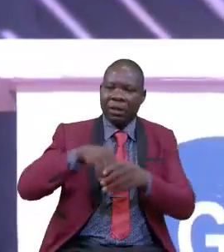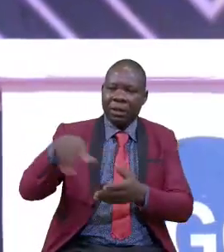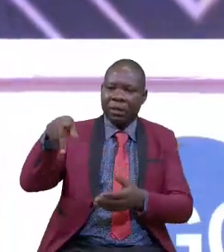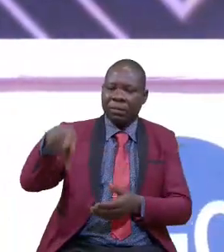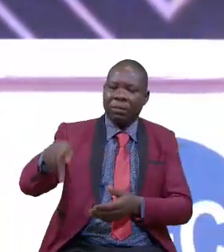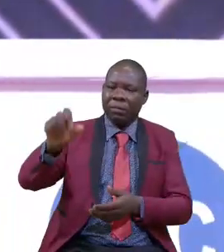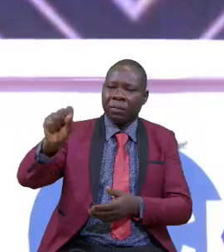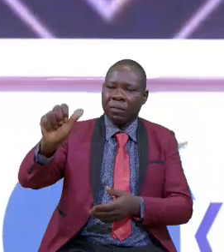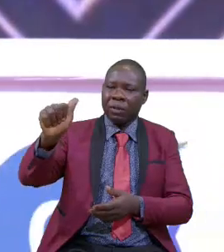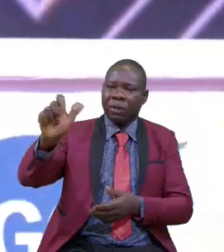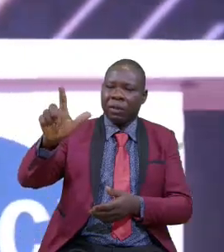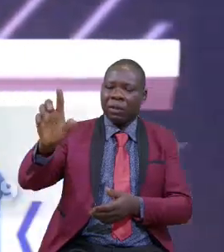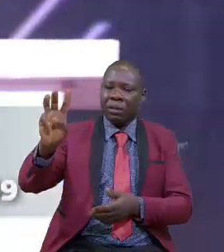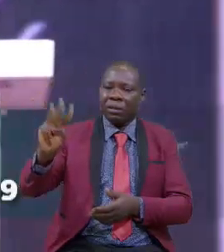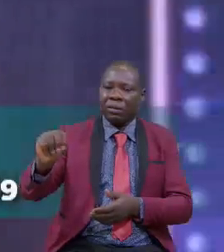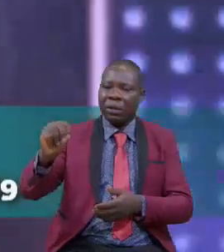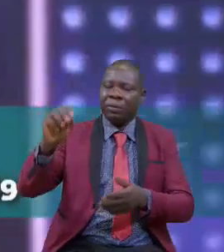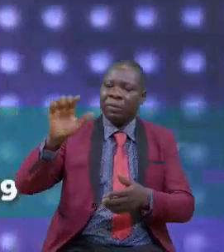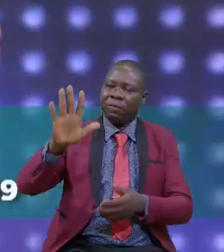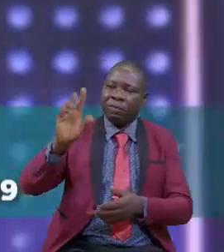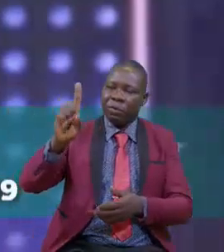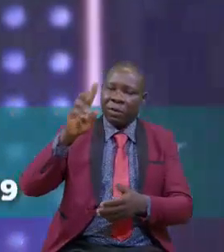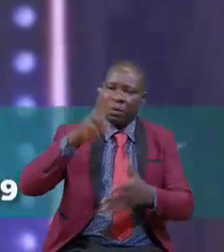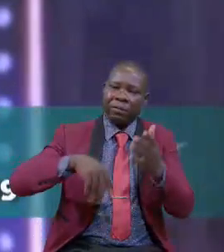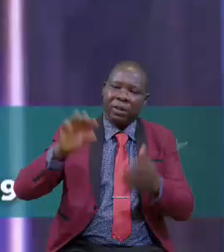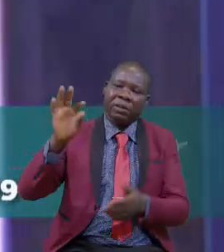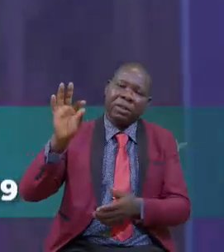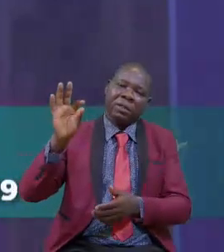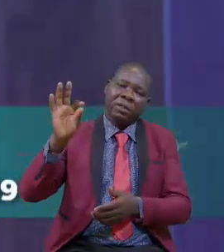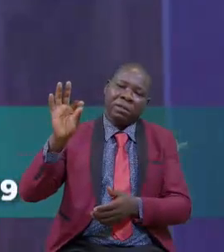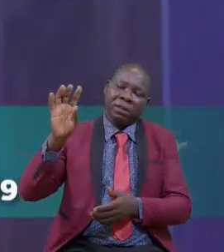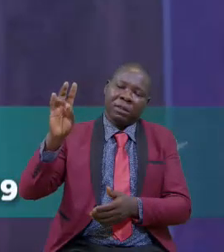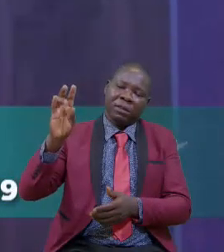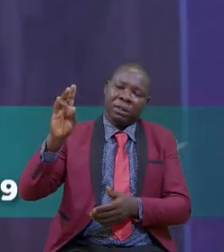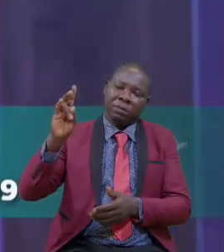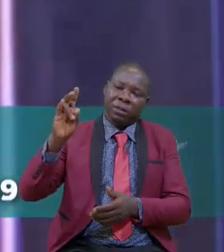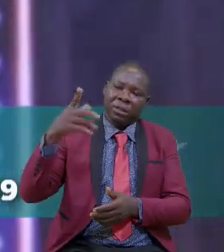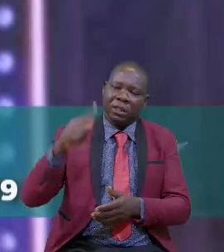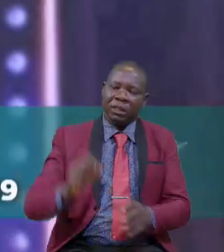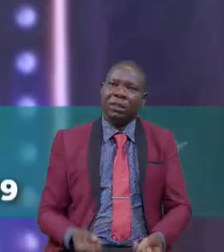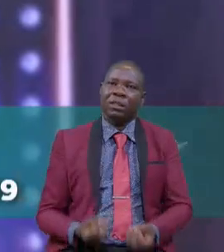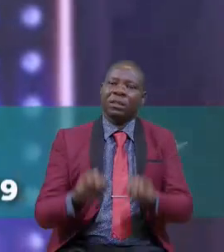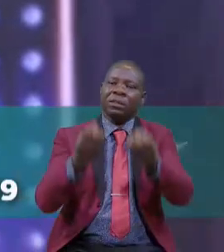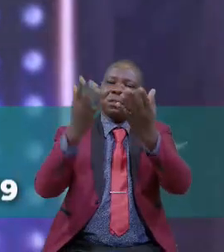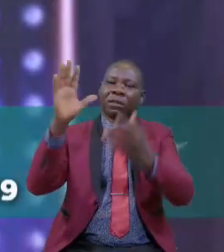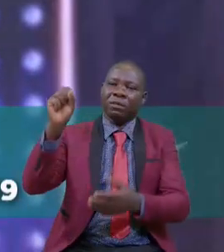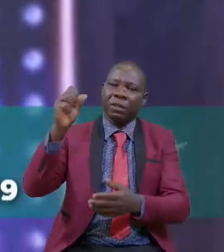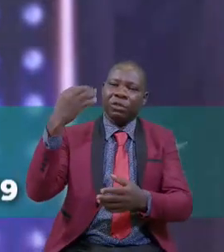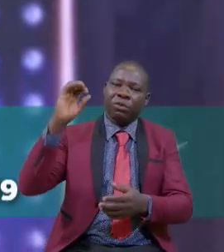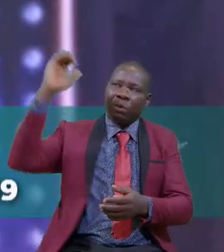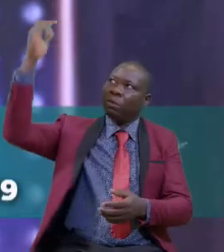Psalm 51 verse 17, the sacrifices of God are a broken